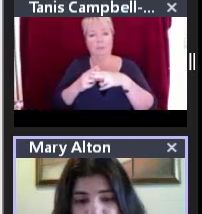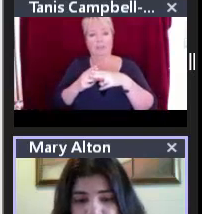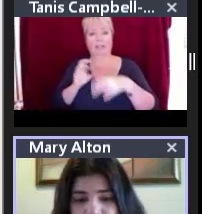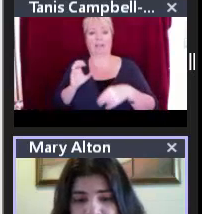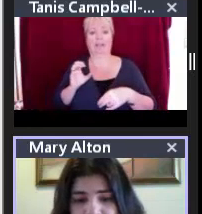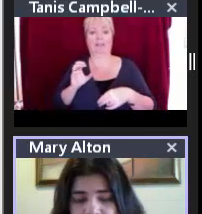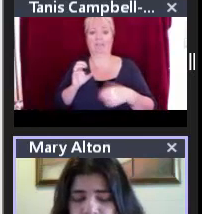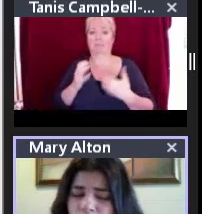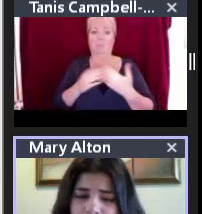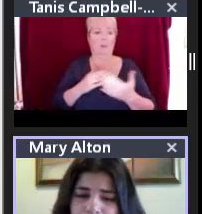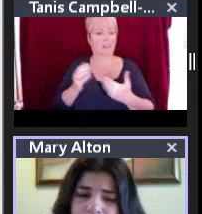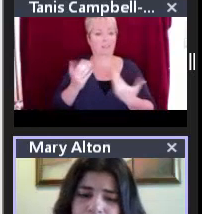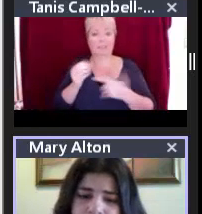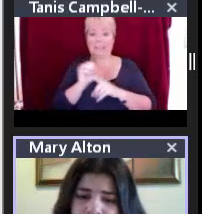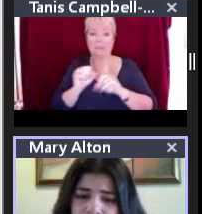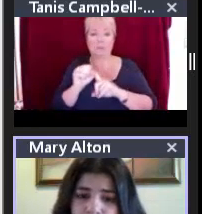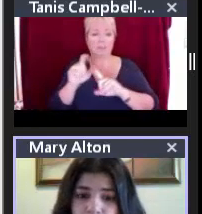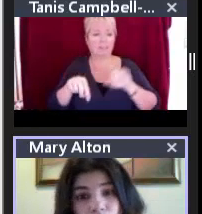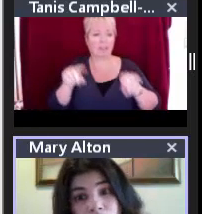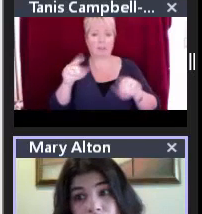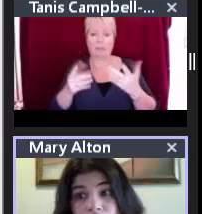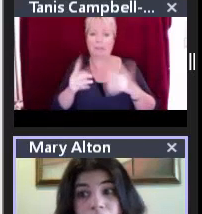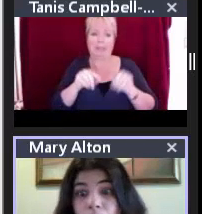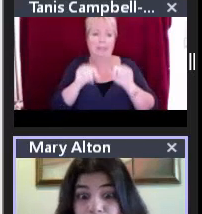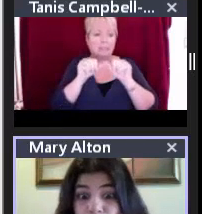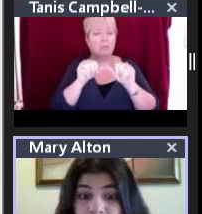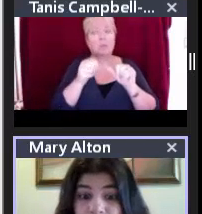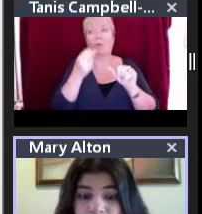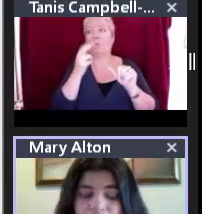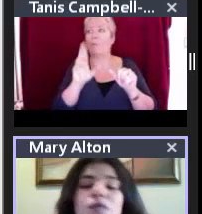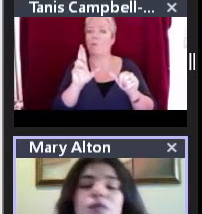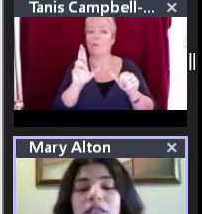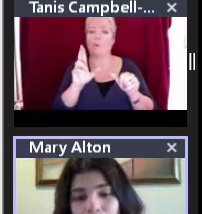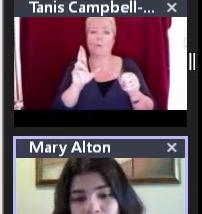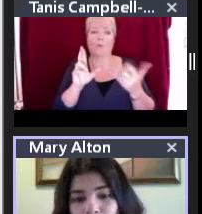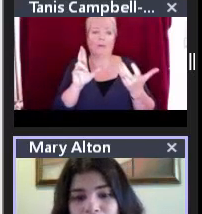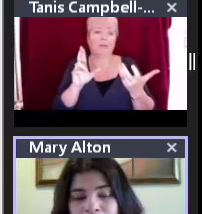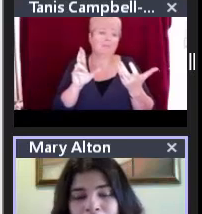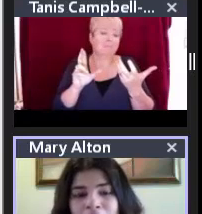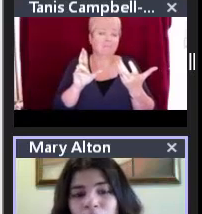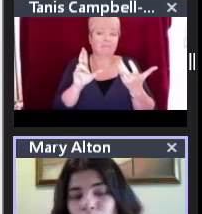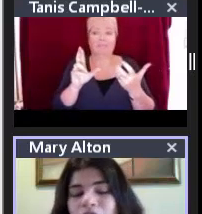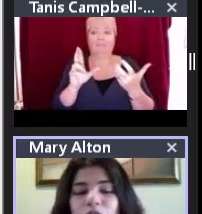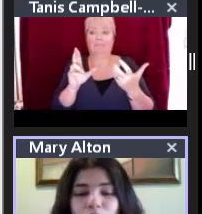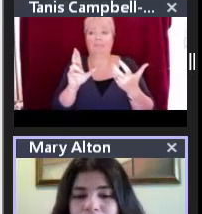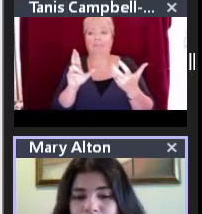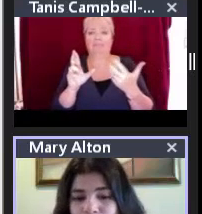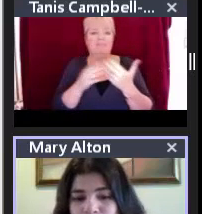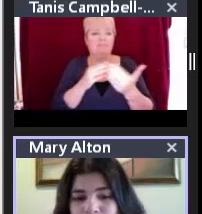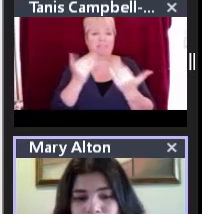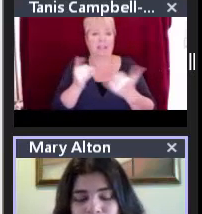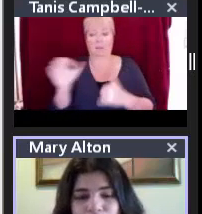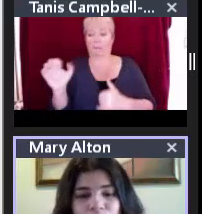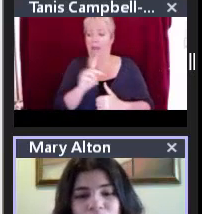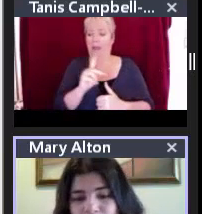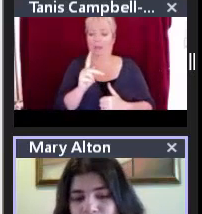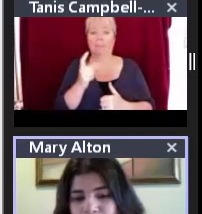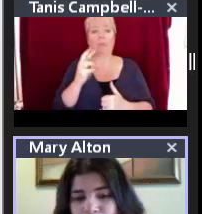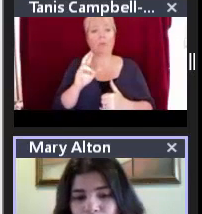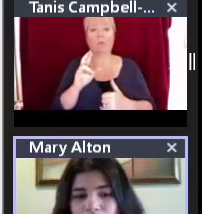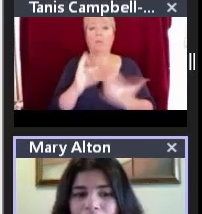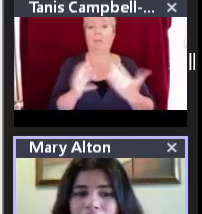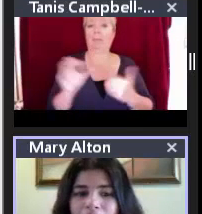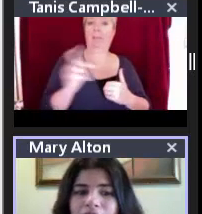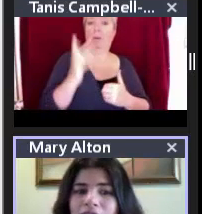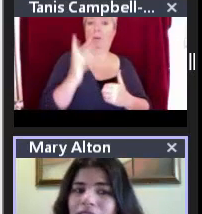their personal circumstances were, and maybe couldn't continue, or perhaps were successful and now they were looking for additional assistance or